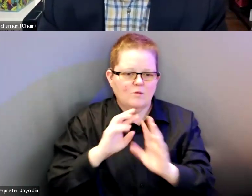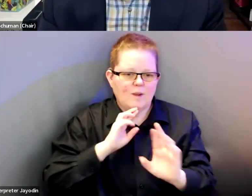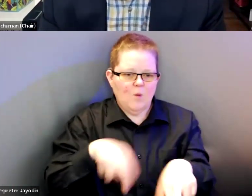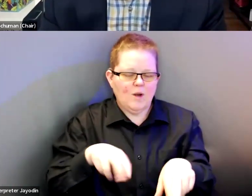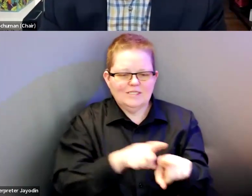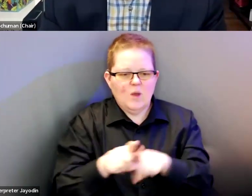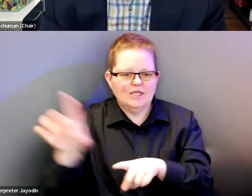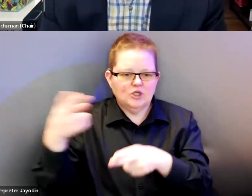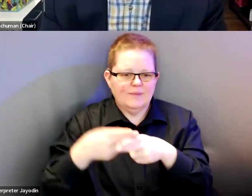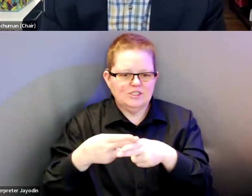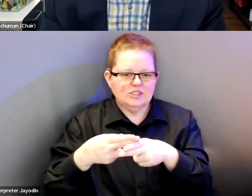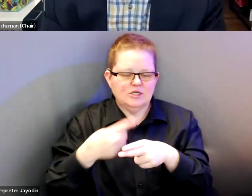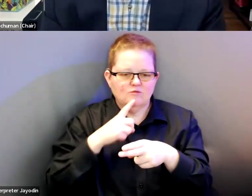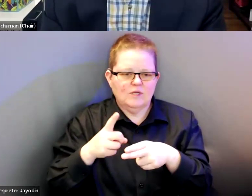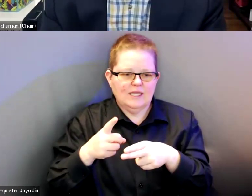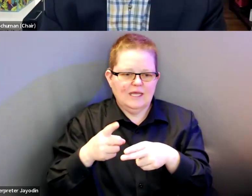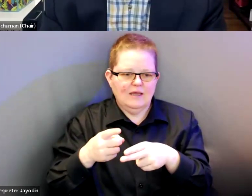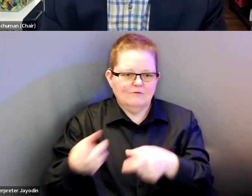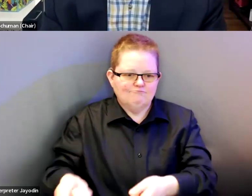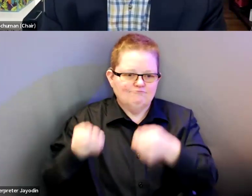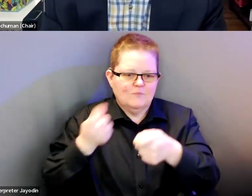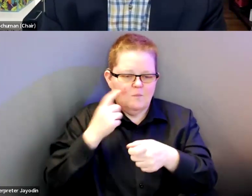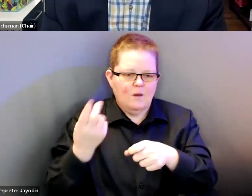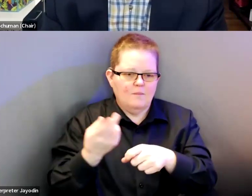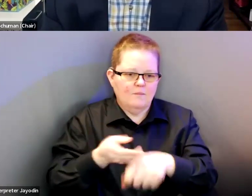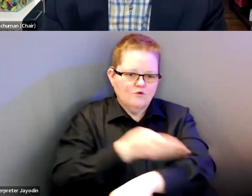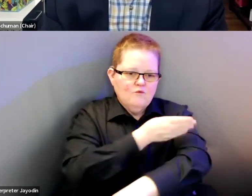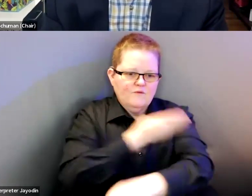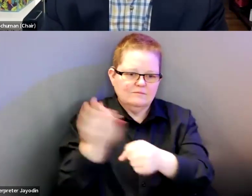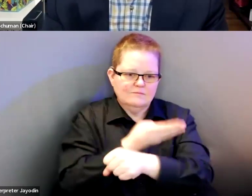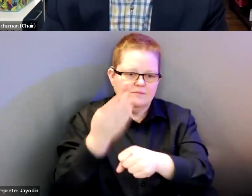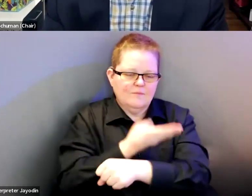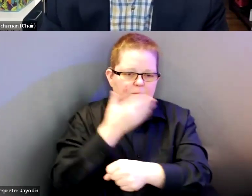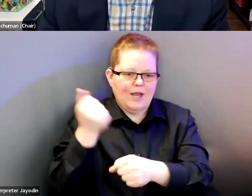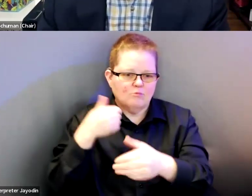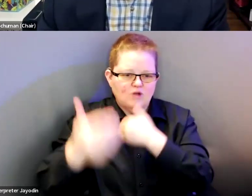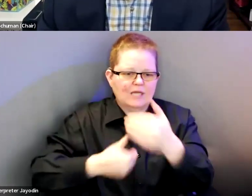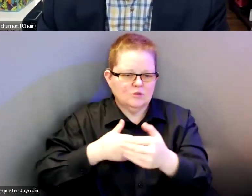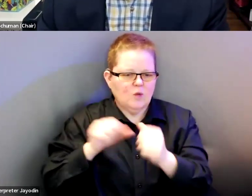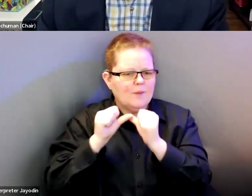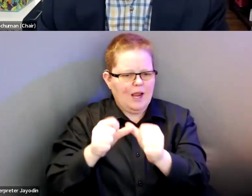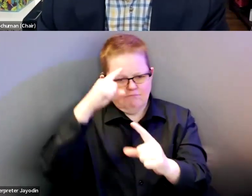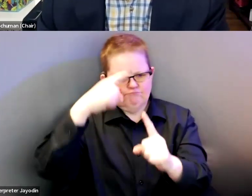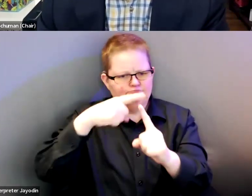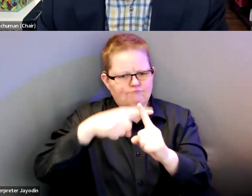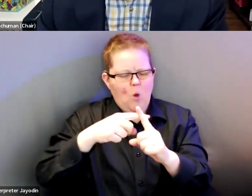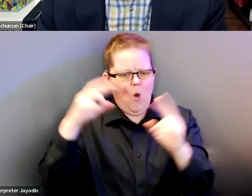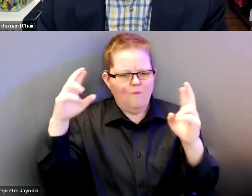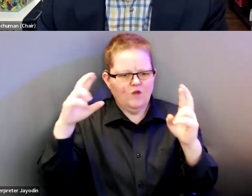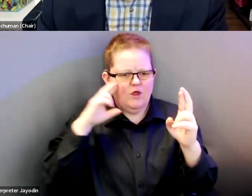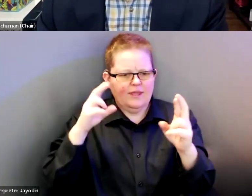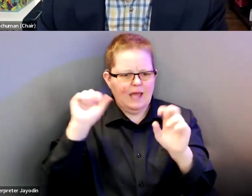of bootstrapping a better process. So I remain hopeful, especially in the areas of engagement. Thank